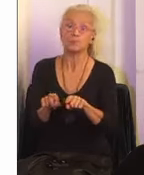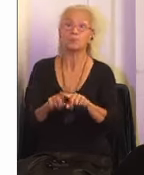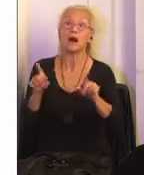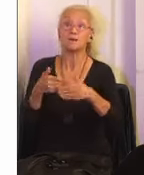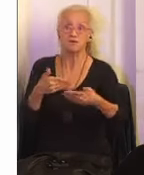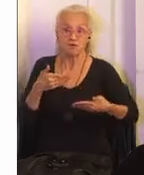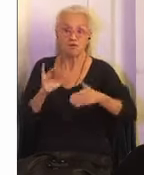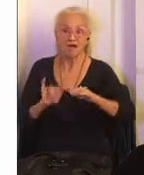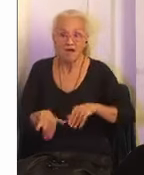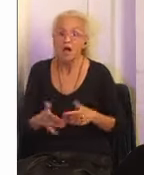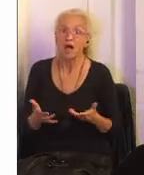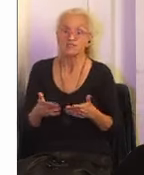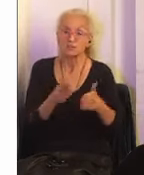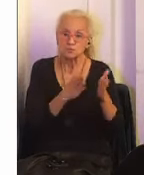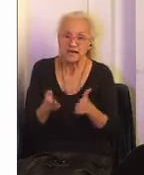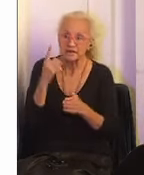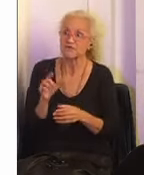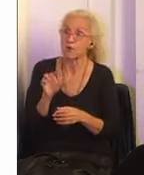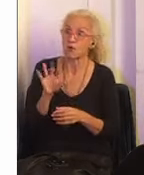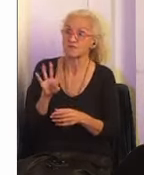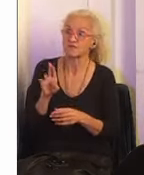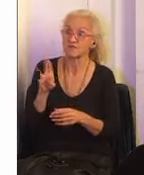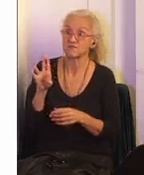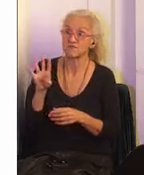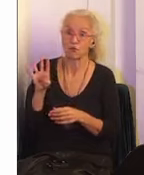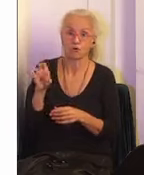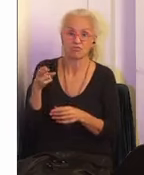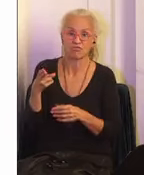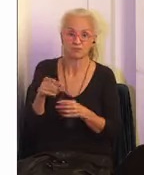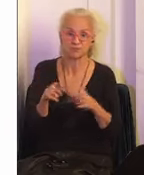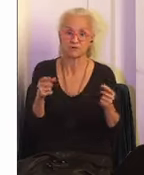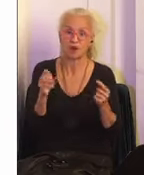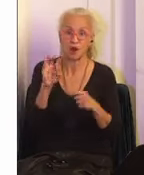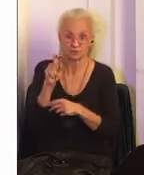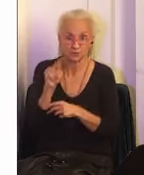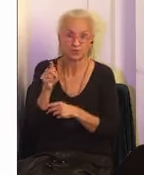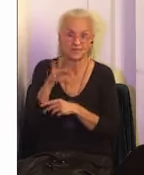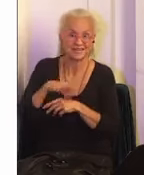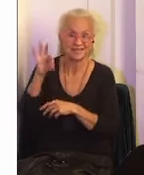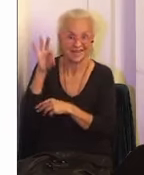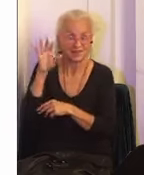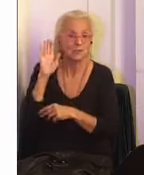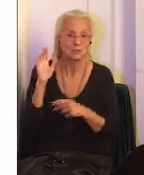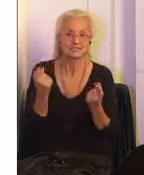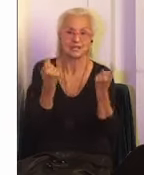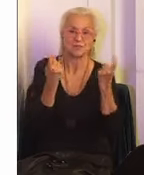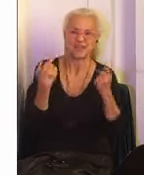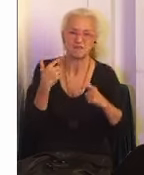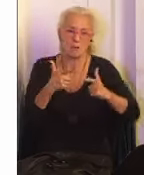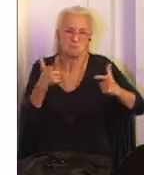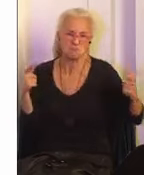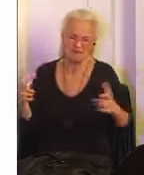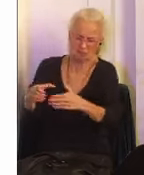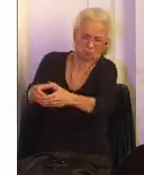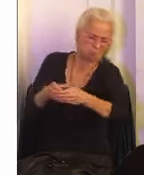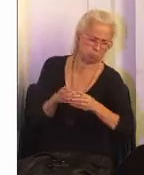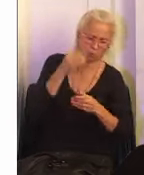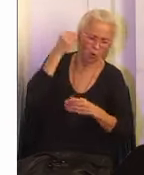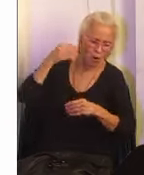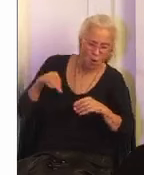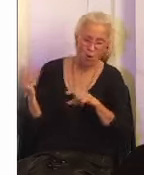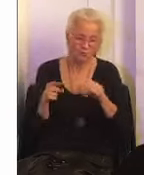be planning for our 54th anniversary. October 9th, we will celebrate. We want to have a big homecoming. We're having a